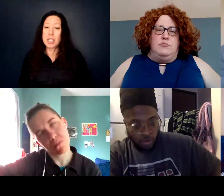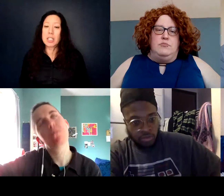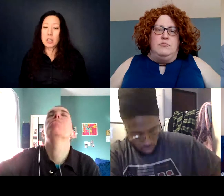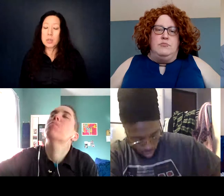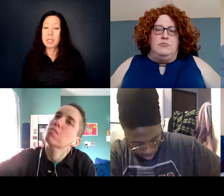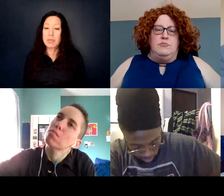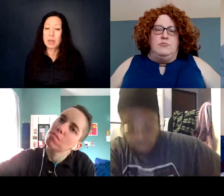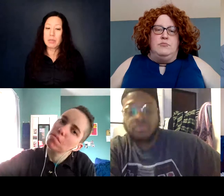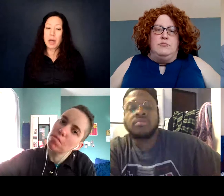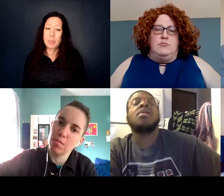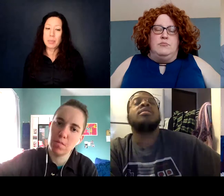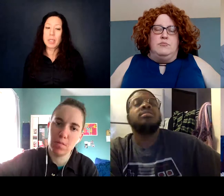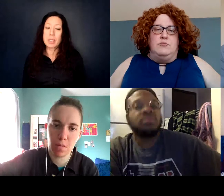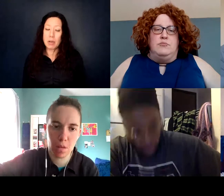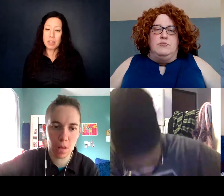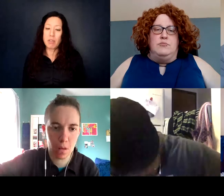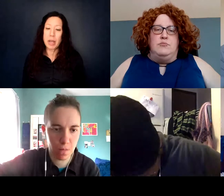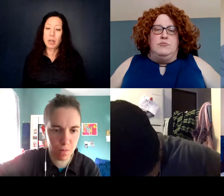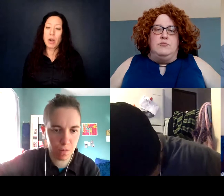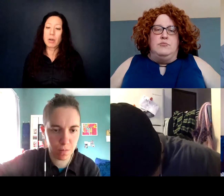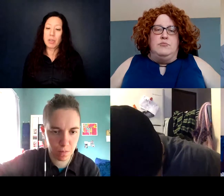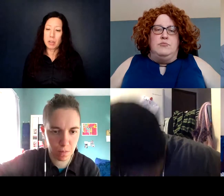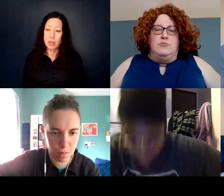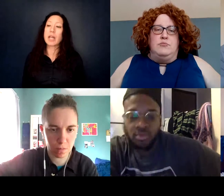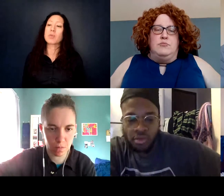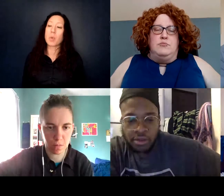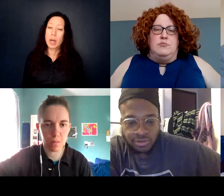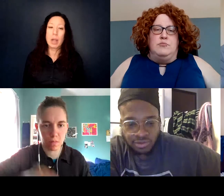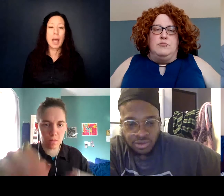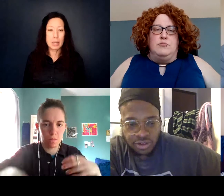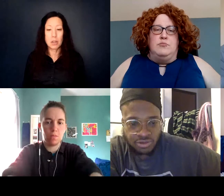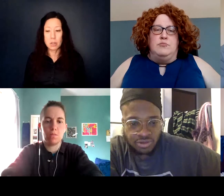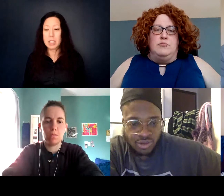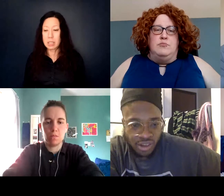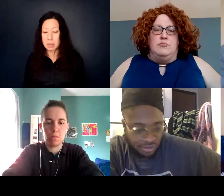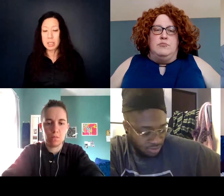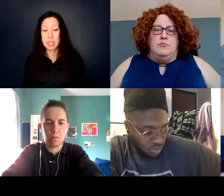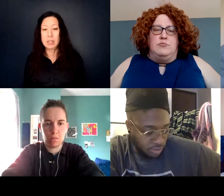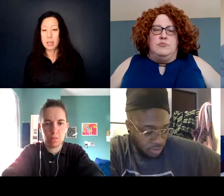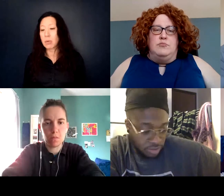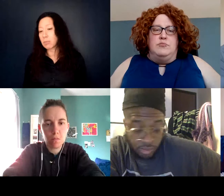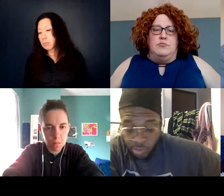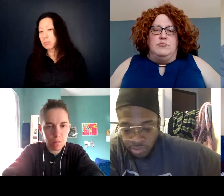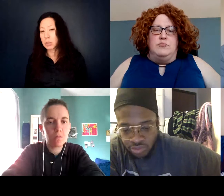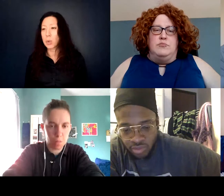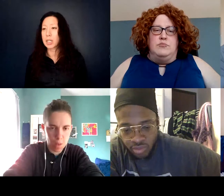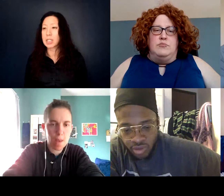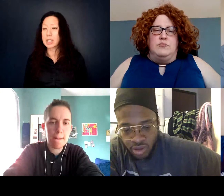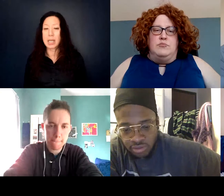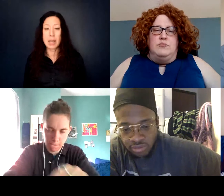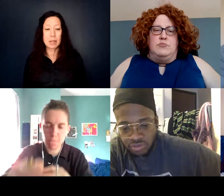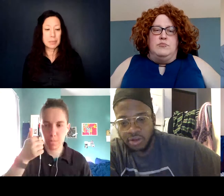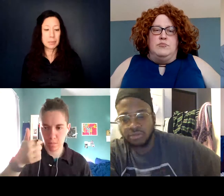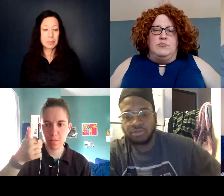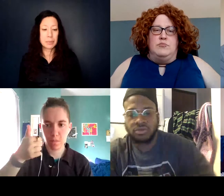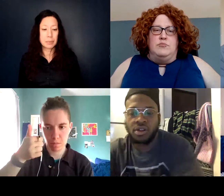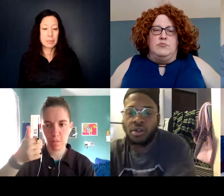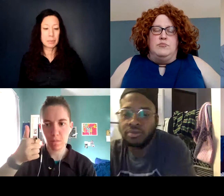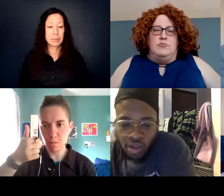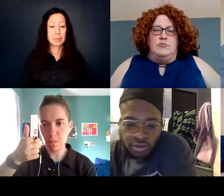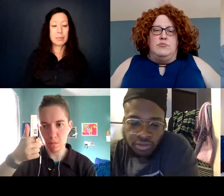to be sure that it's inclusive of deaf, blind, hard of hearing, as well as other disabilities. So just wanted to say